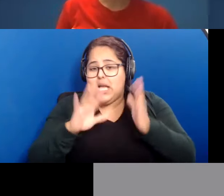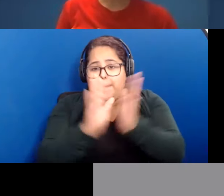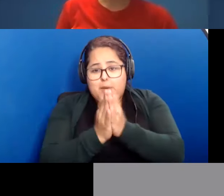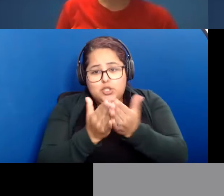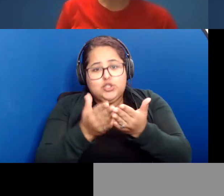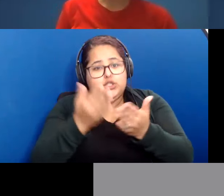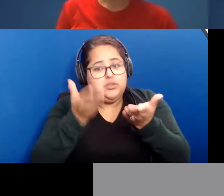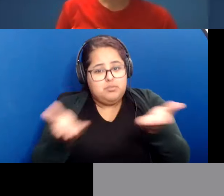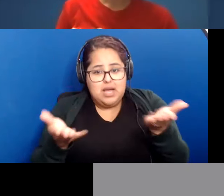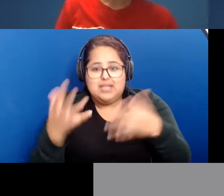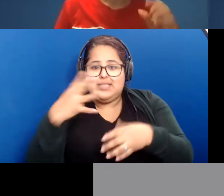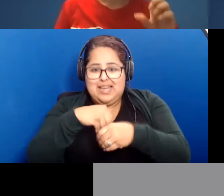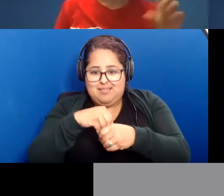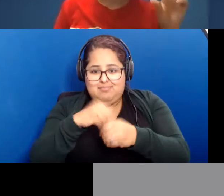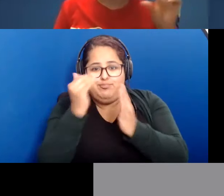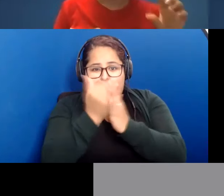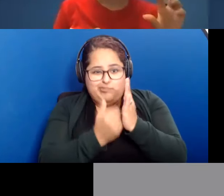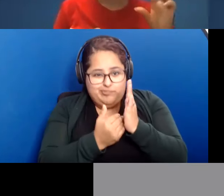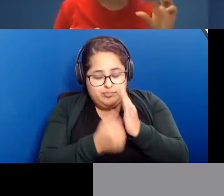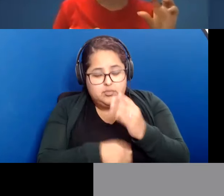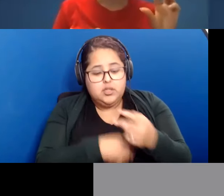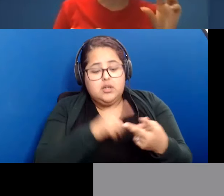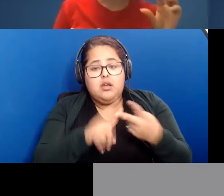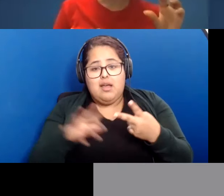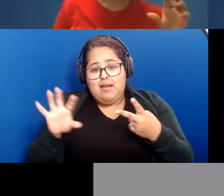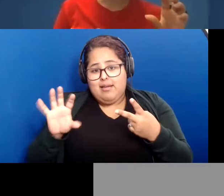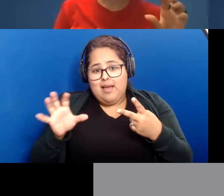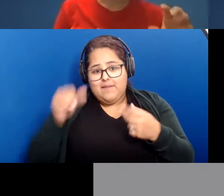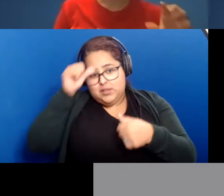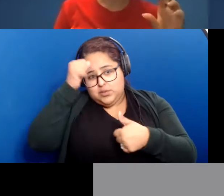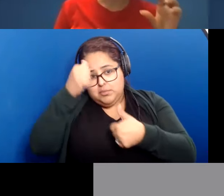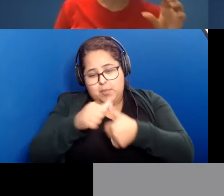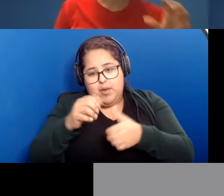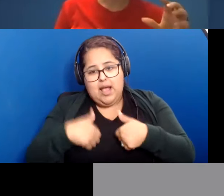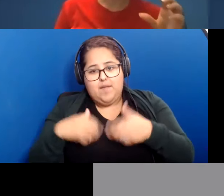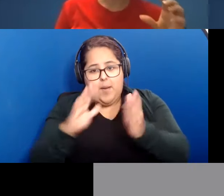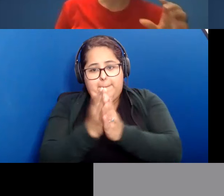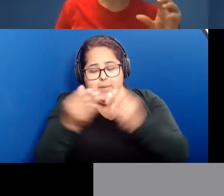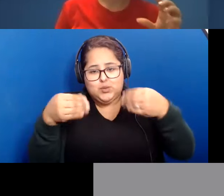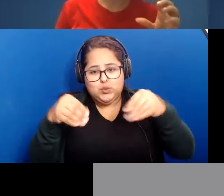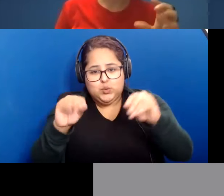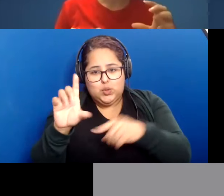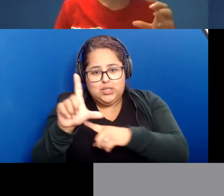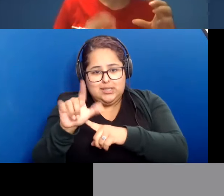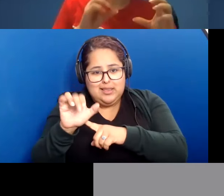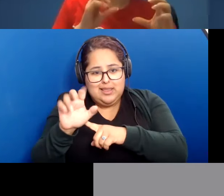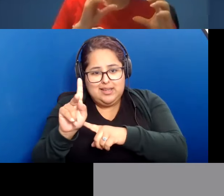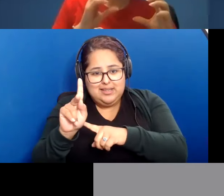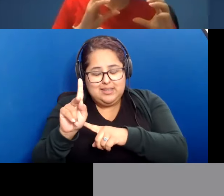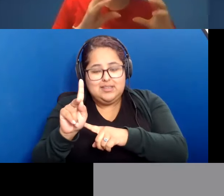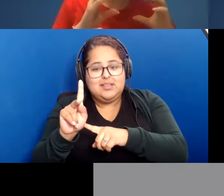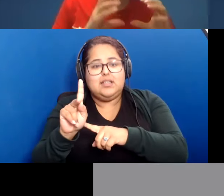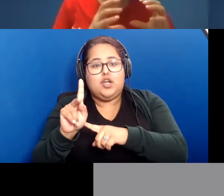that you need. Also in your Canvas, remember there's a bookstore link. If you click on that bookstore link,